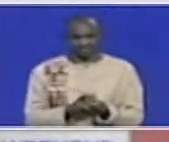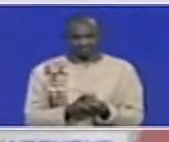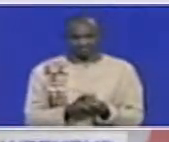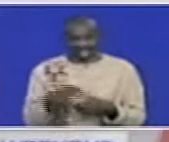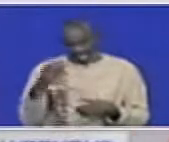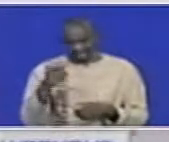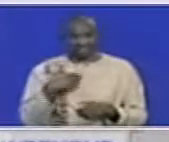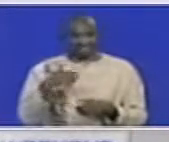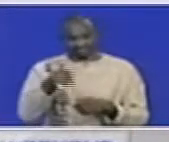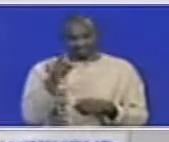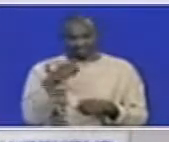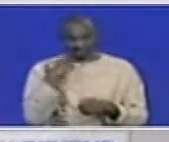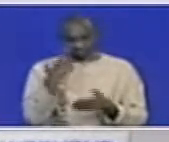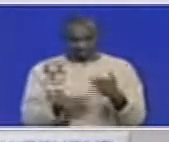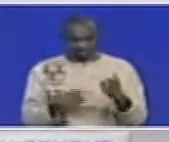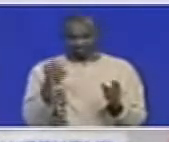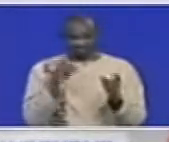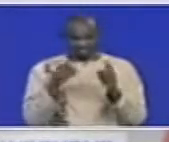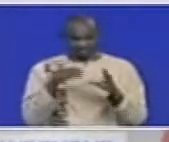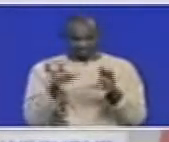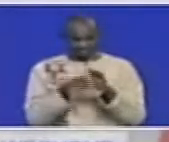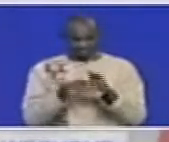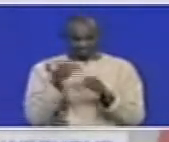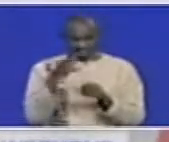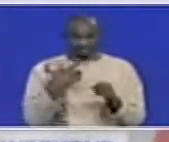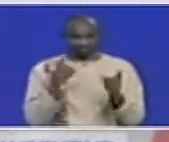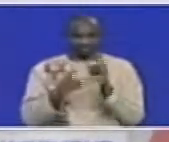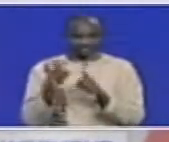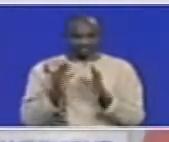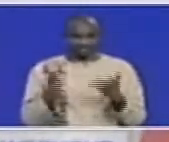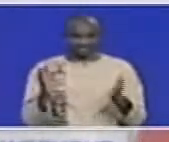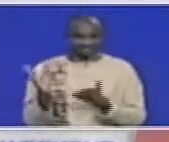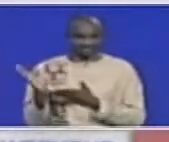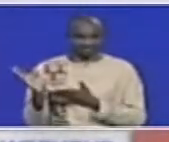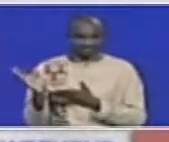Others defied their own edges. They took part in one of the races.